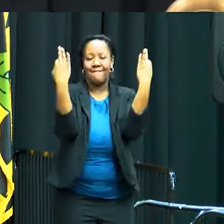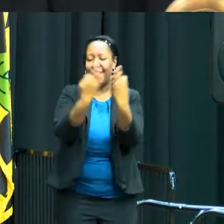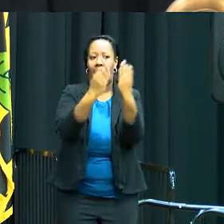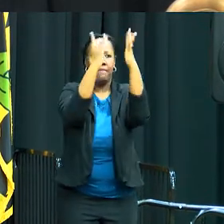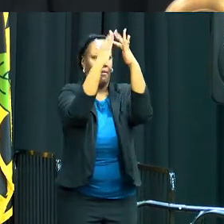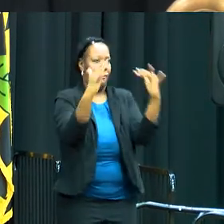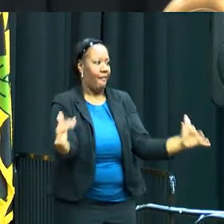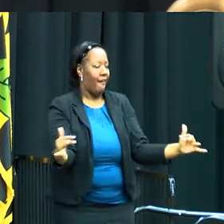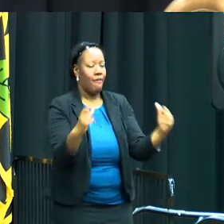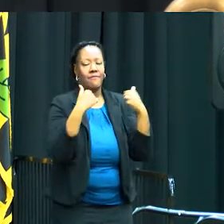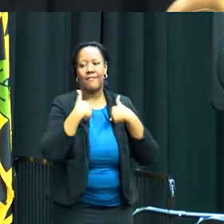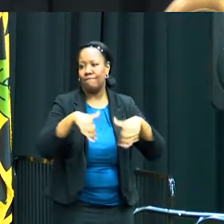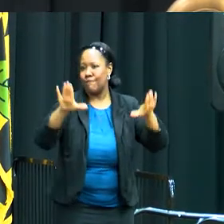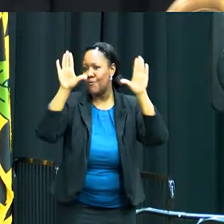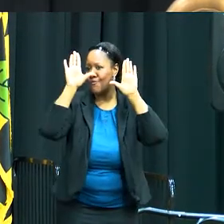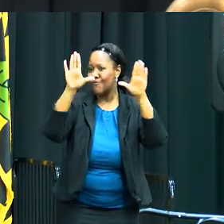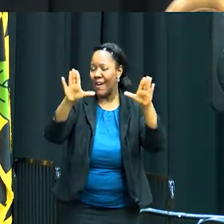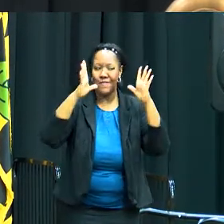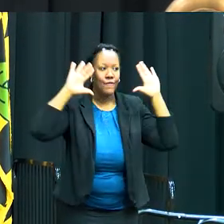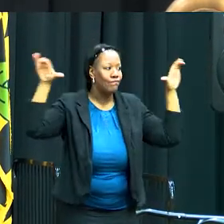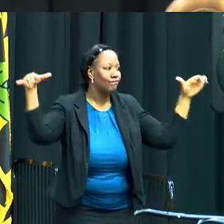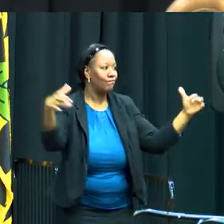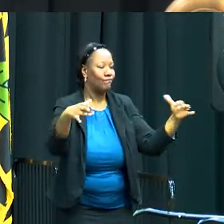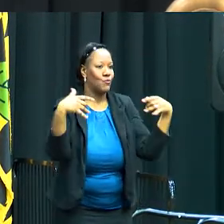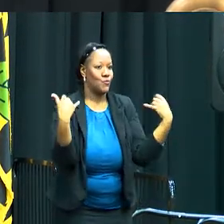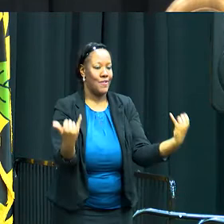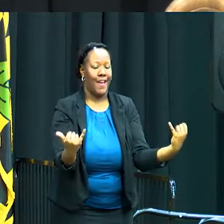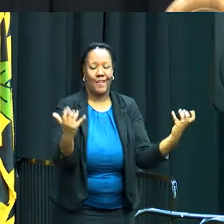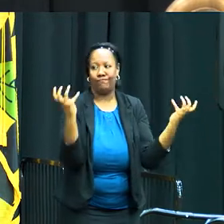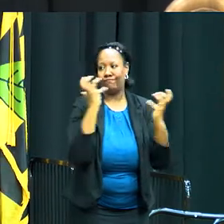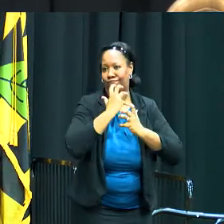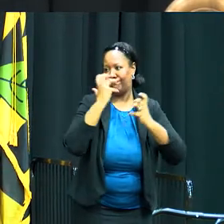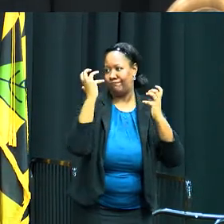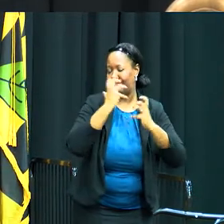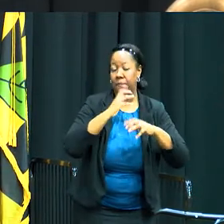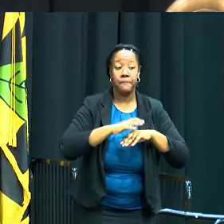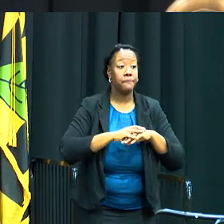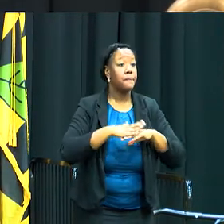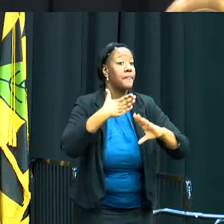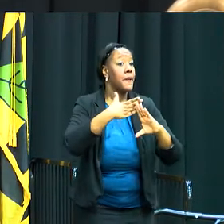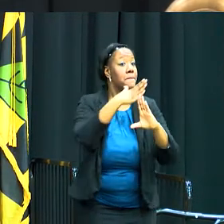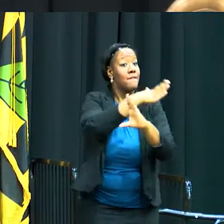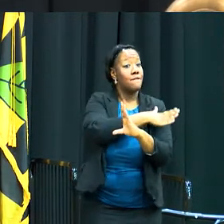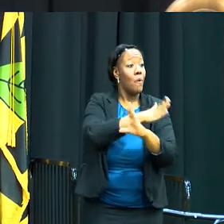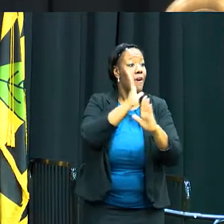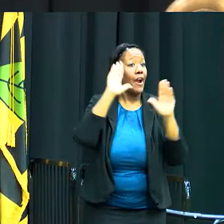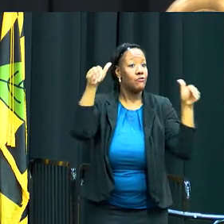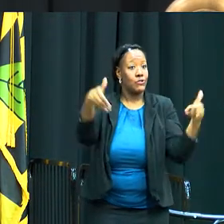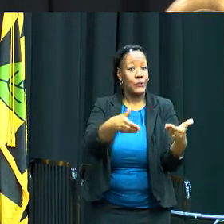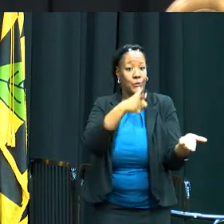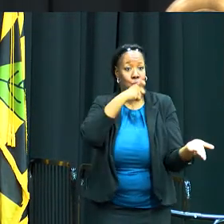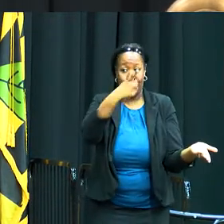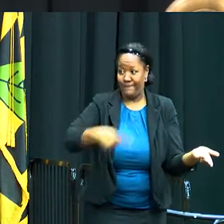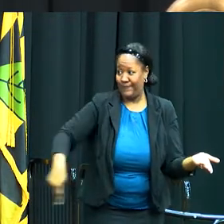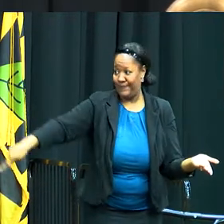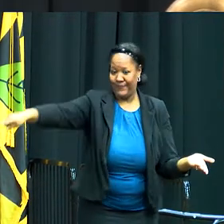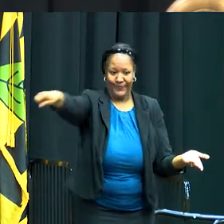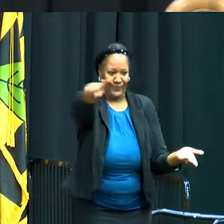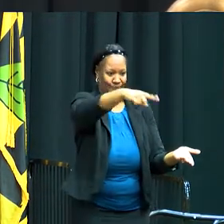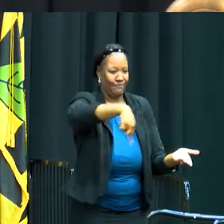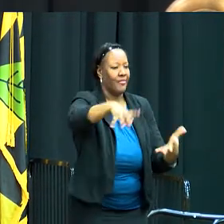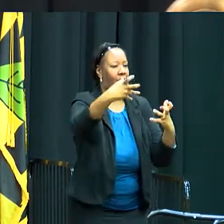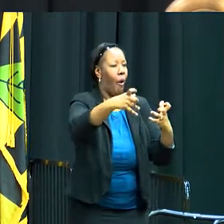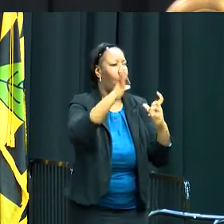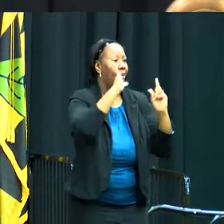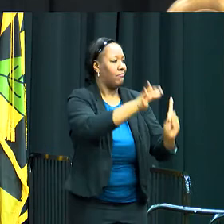have a wonderful gathering here today. But before I introduce our graduates, I would like to recognize some